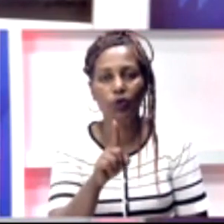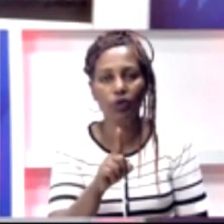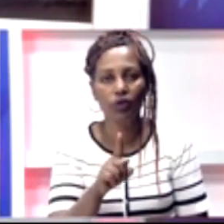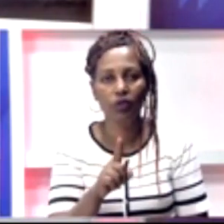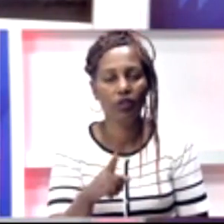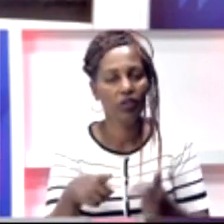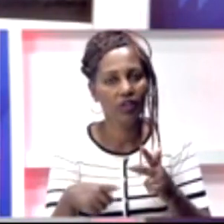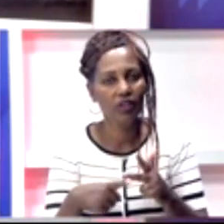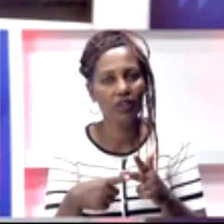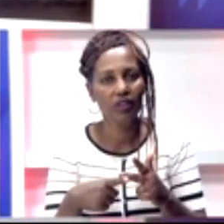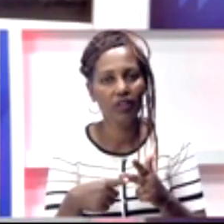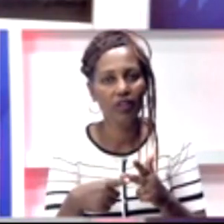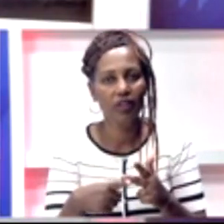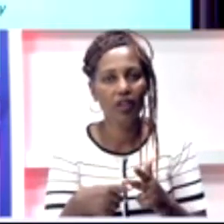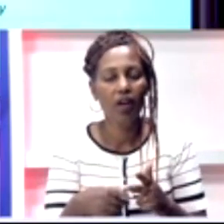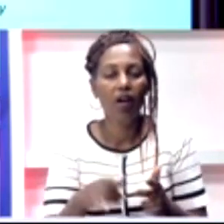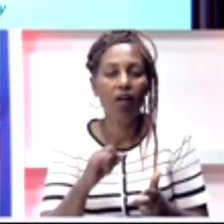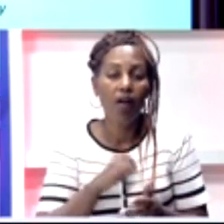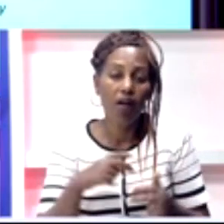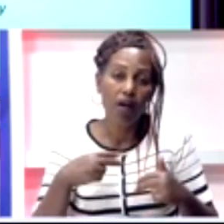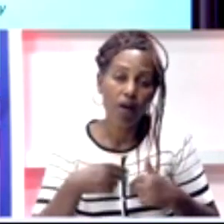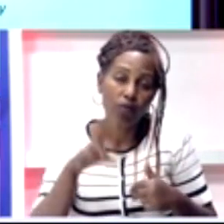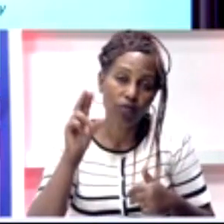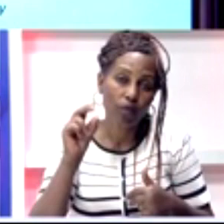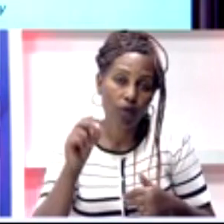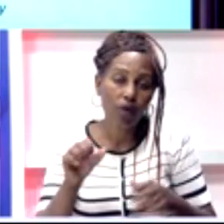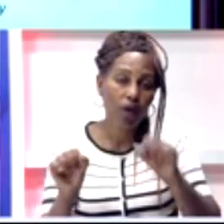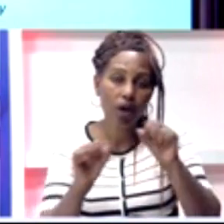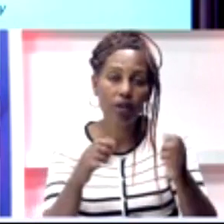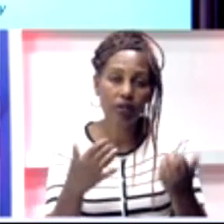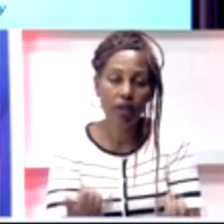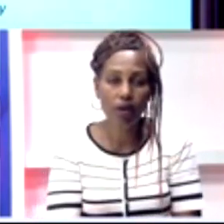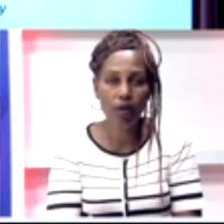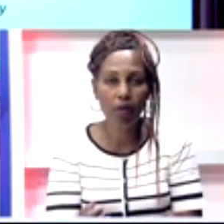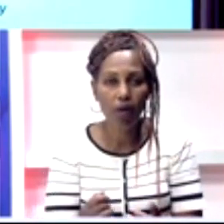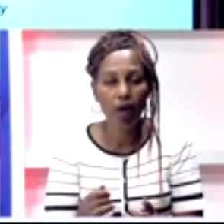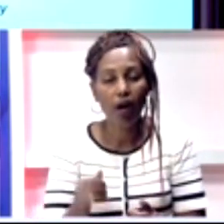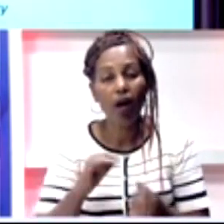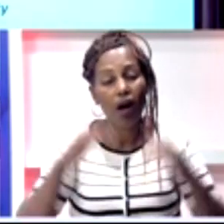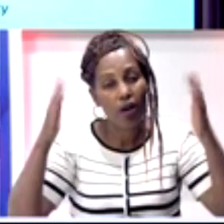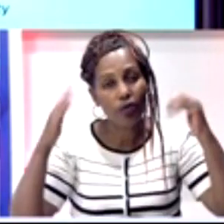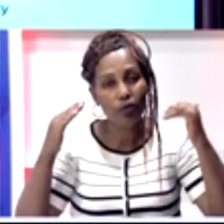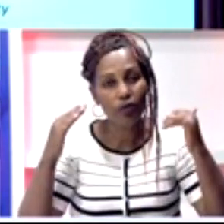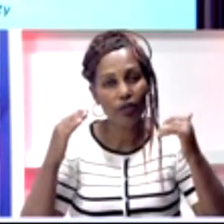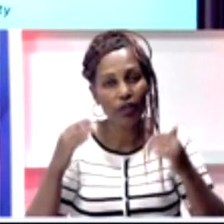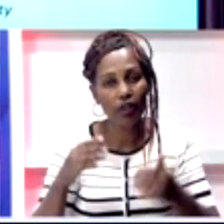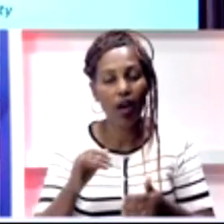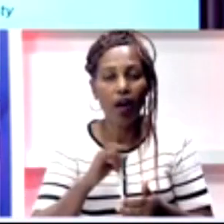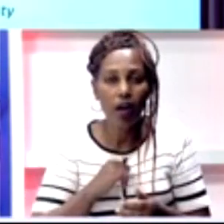Third sentence, I have no car now. I wish I may buy a car one